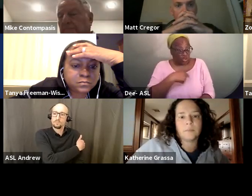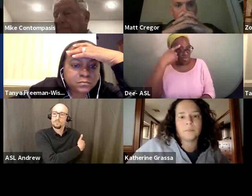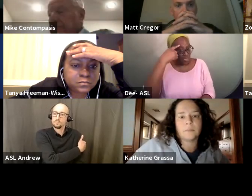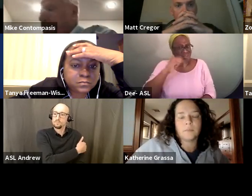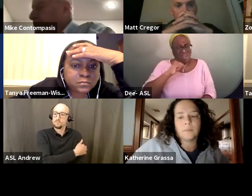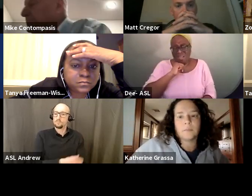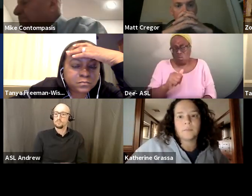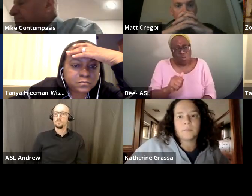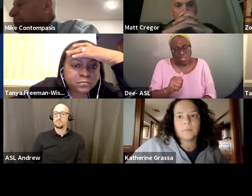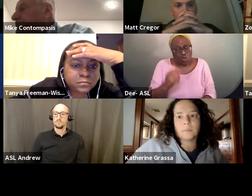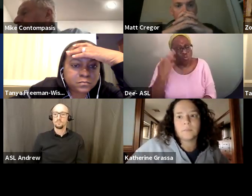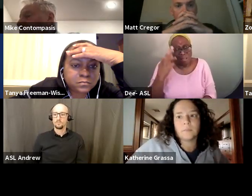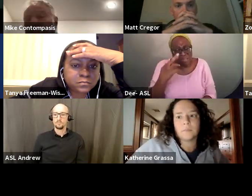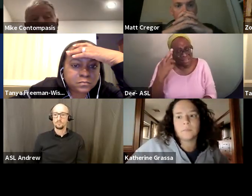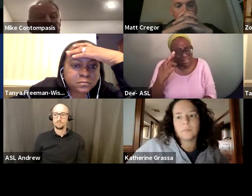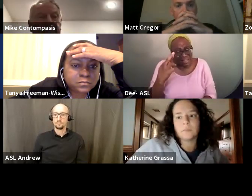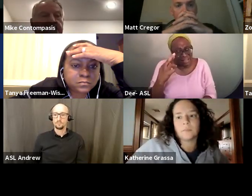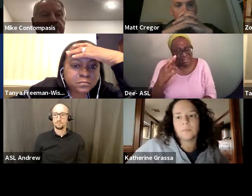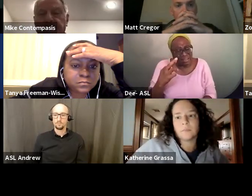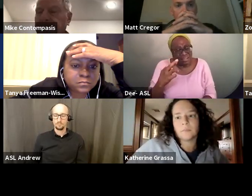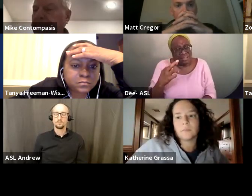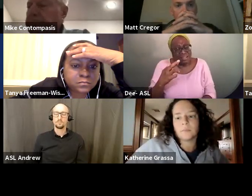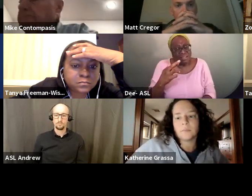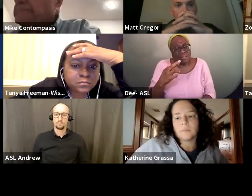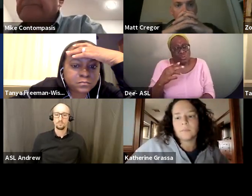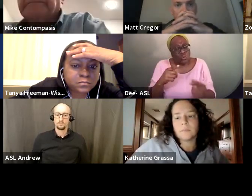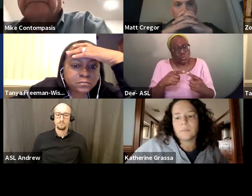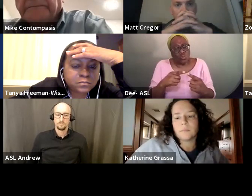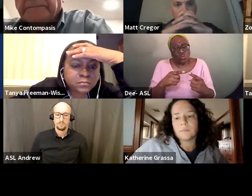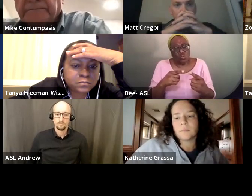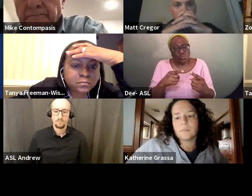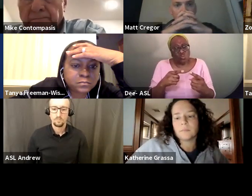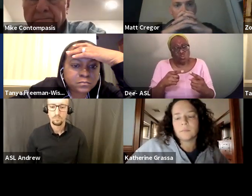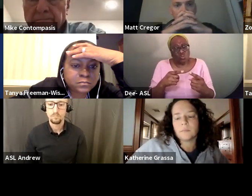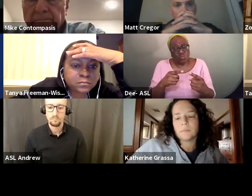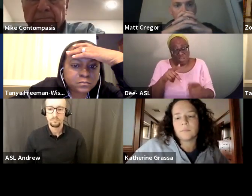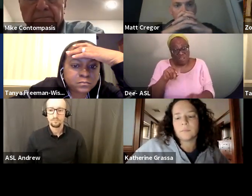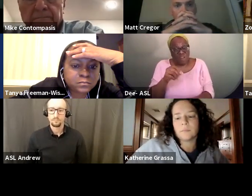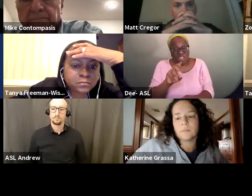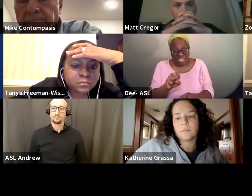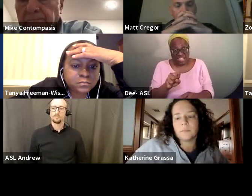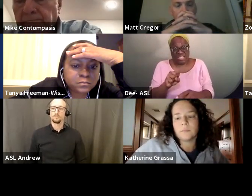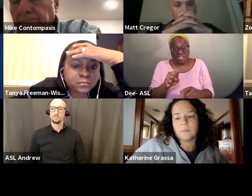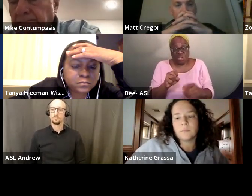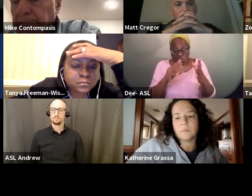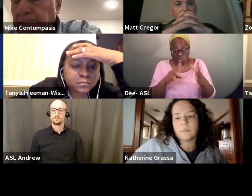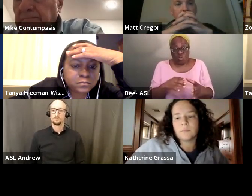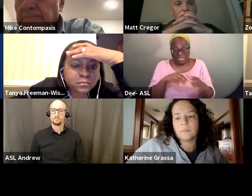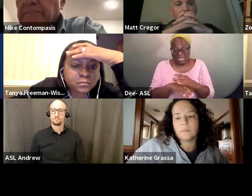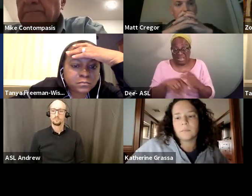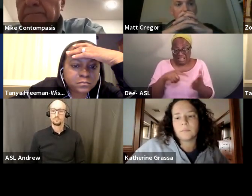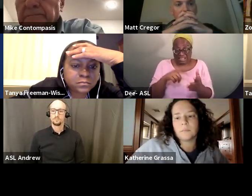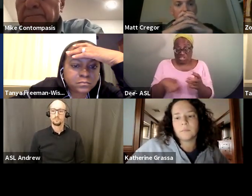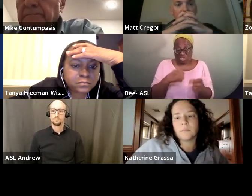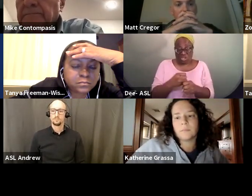impracticable. We agreed that it was impracticable to phase them in this year. I would agree.